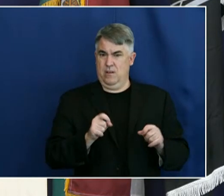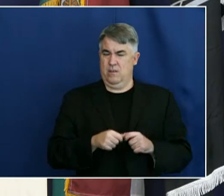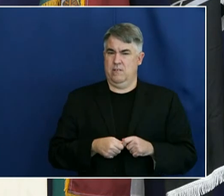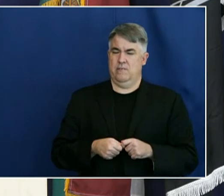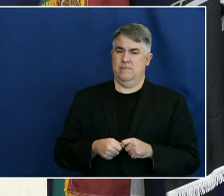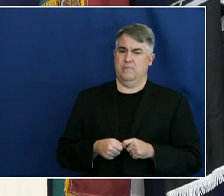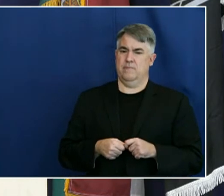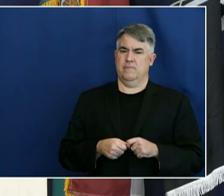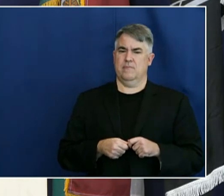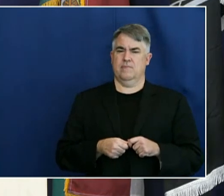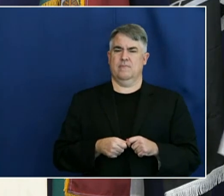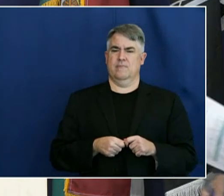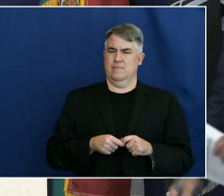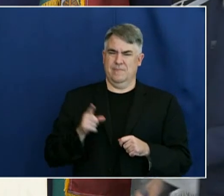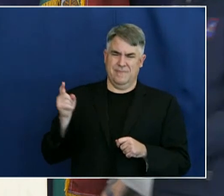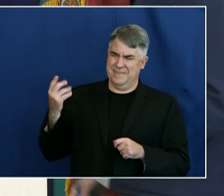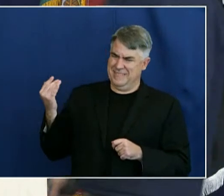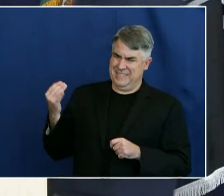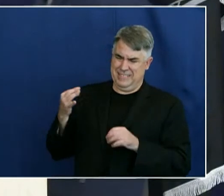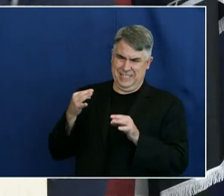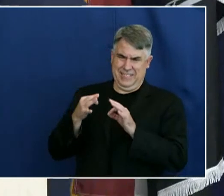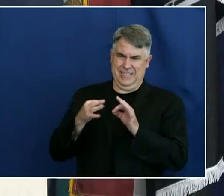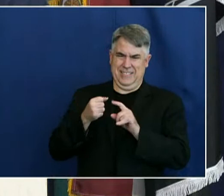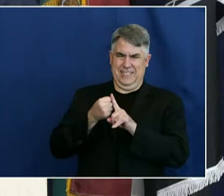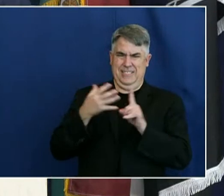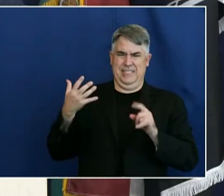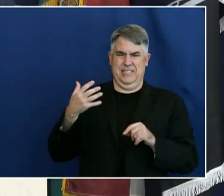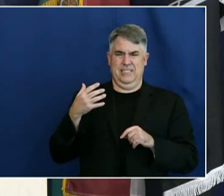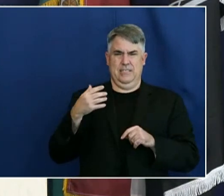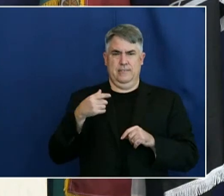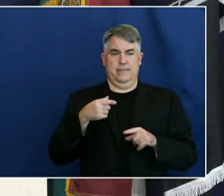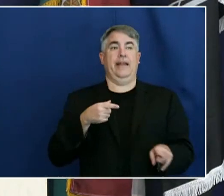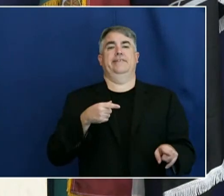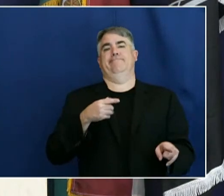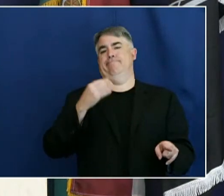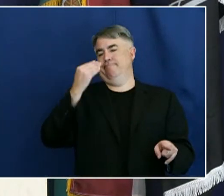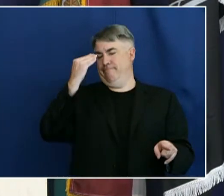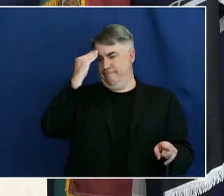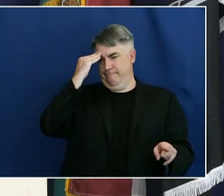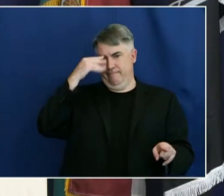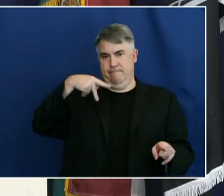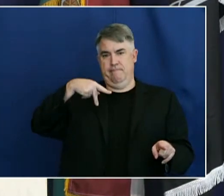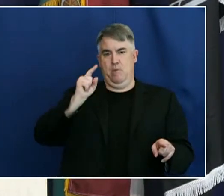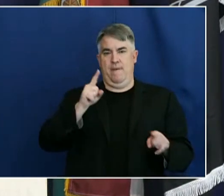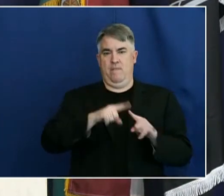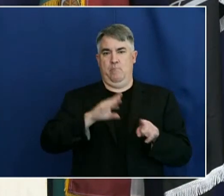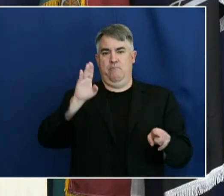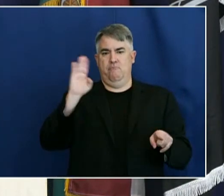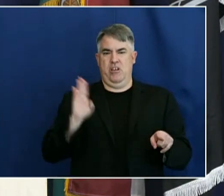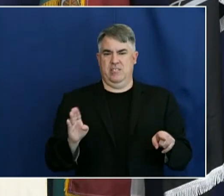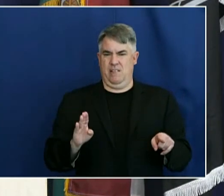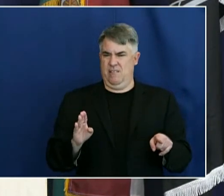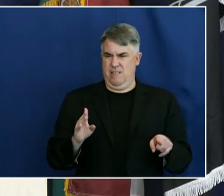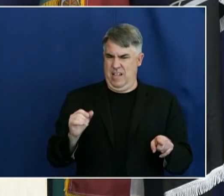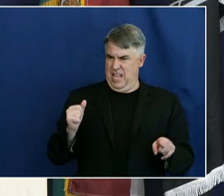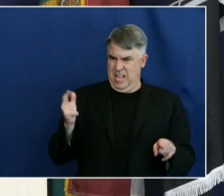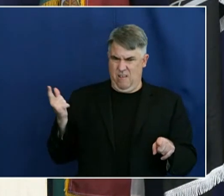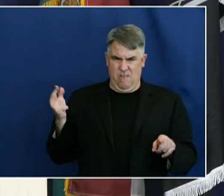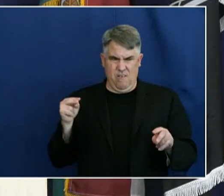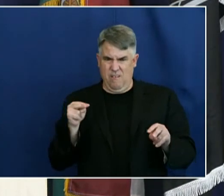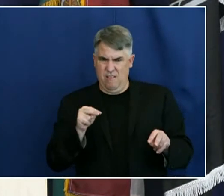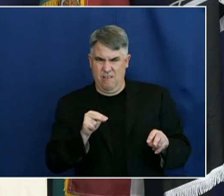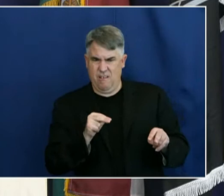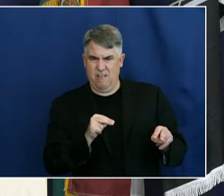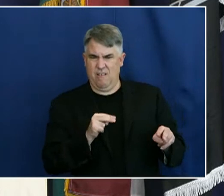wonder if we can say something about how they were detected. Was this some sort of genetic surveillance? You know, obviously you would need to do